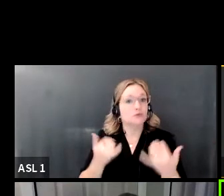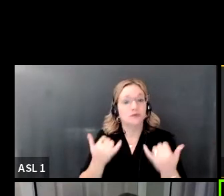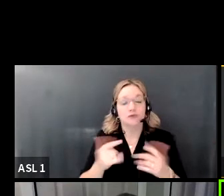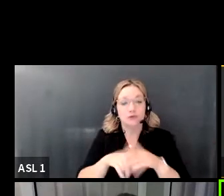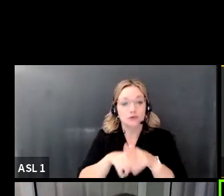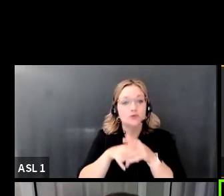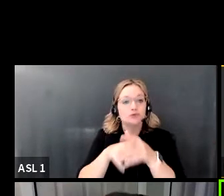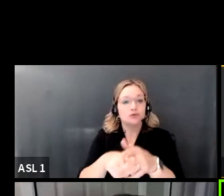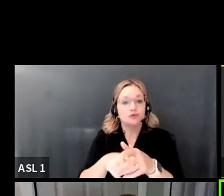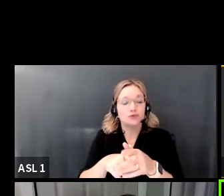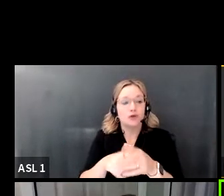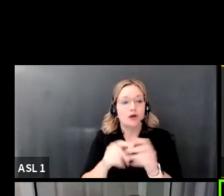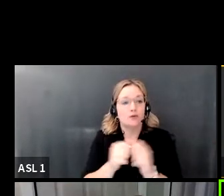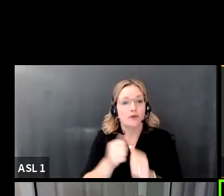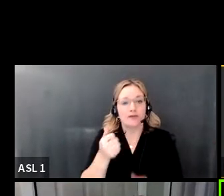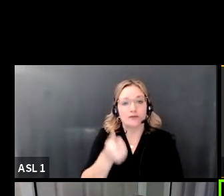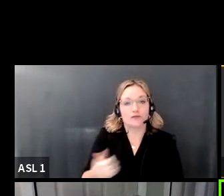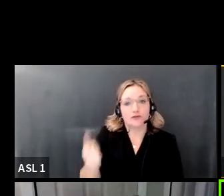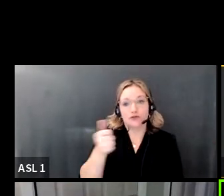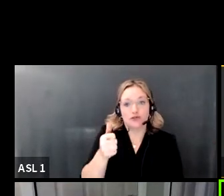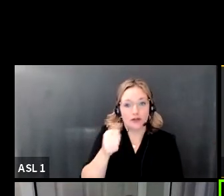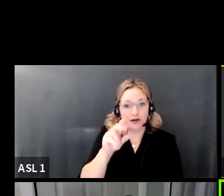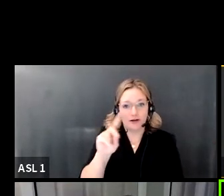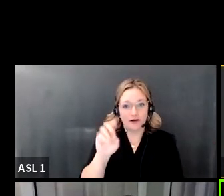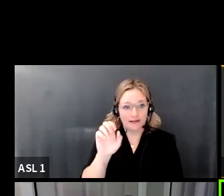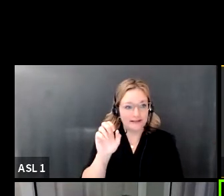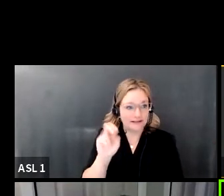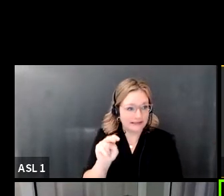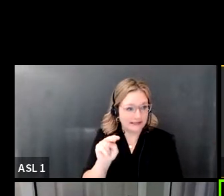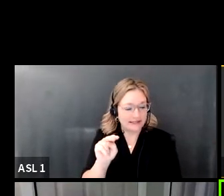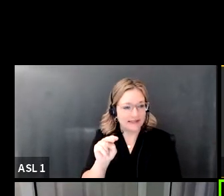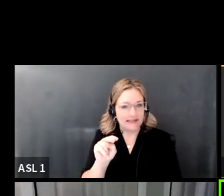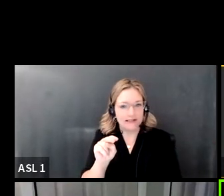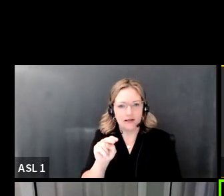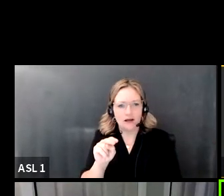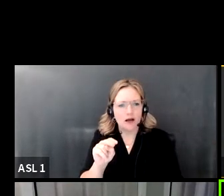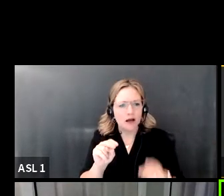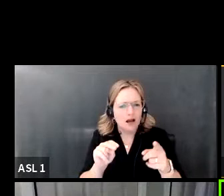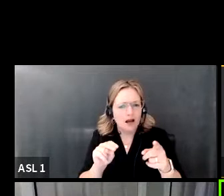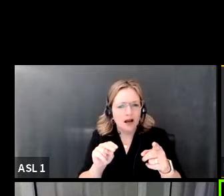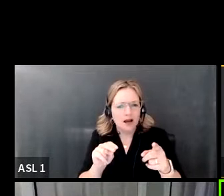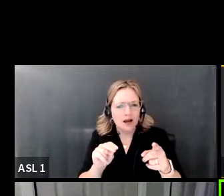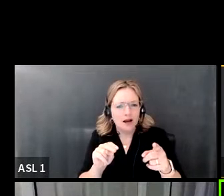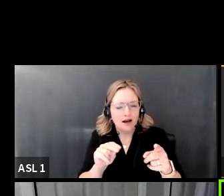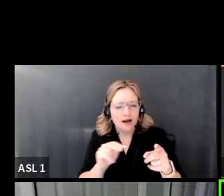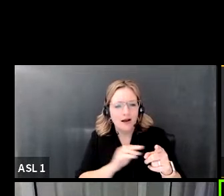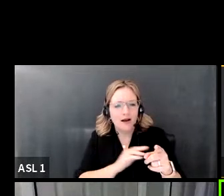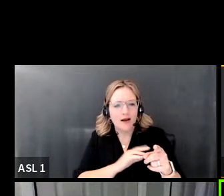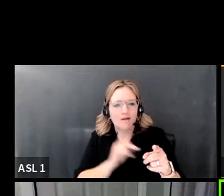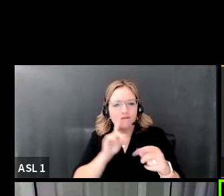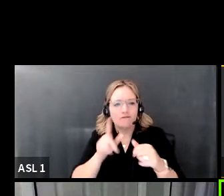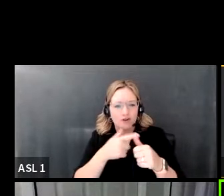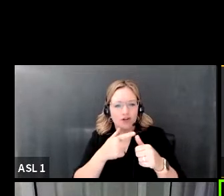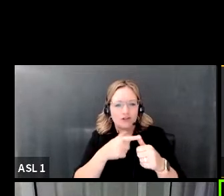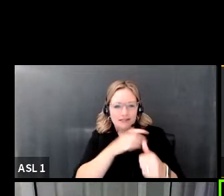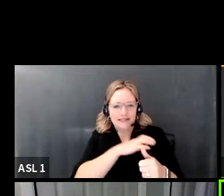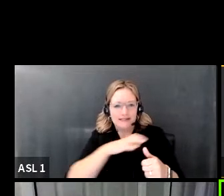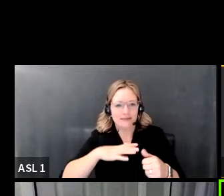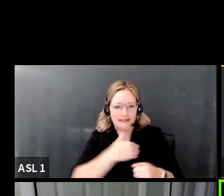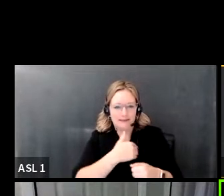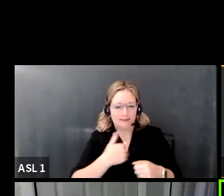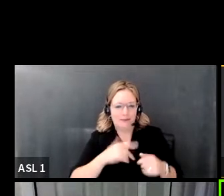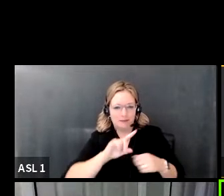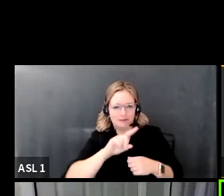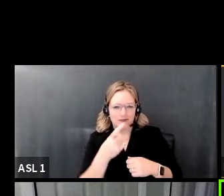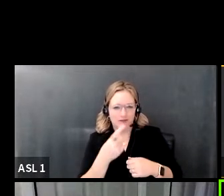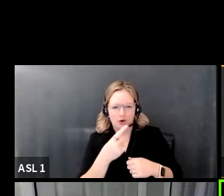chair deans remember nerman you have your hand up but we'll be dealing with committee members first or was